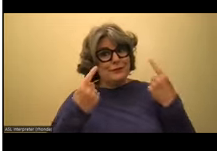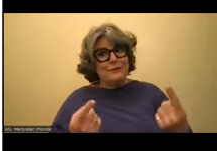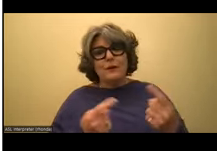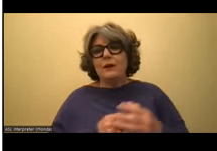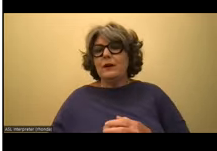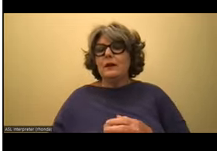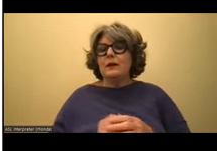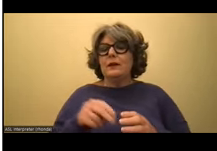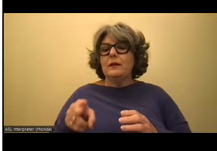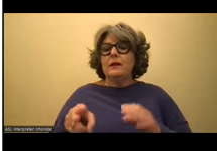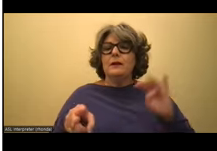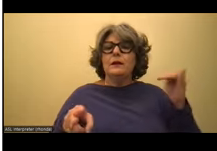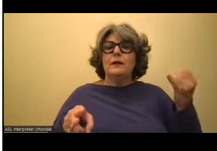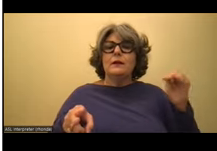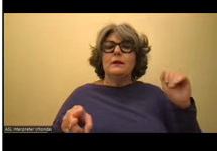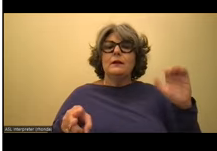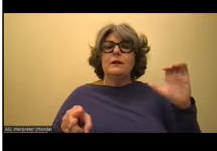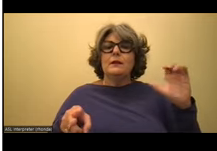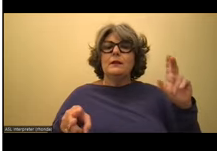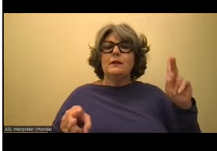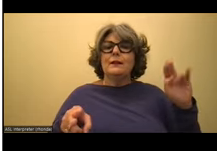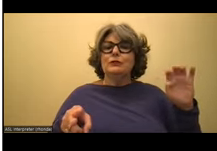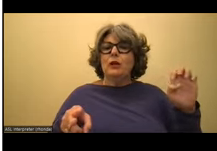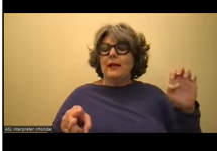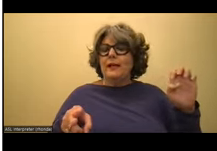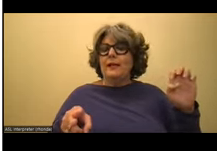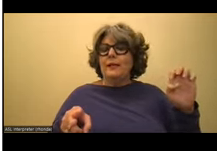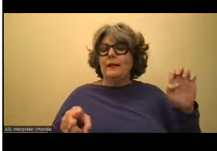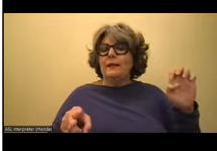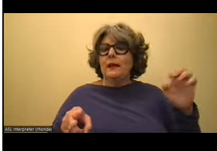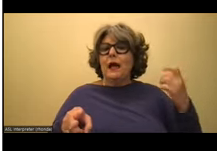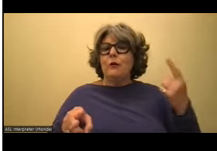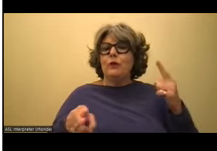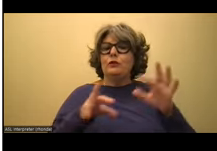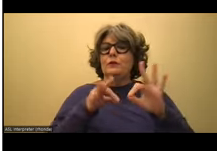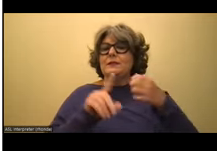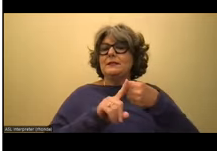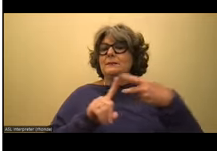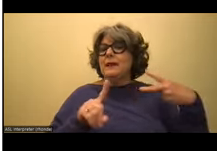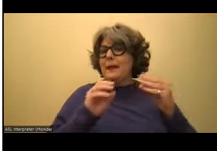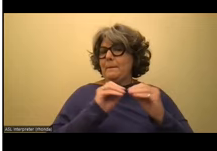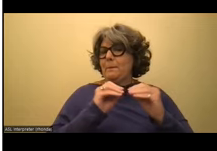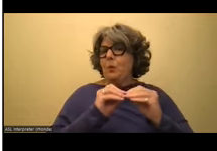If it's okay with you, there was one question that came up that was answered in the text, but I want to give a little bit more color to it.